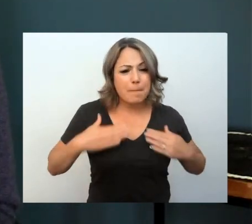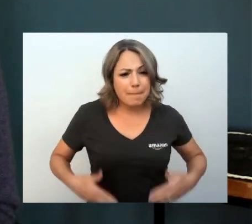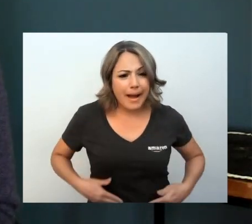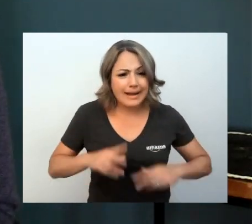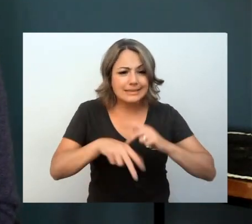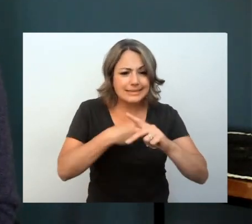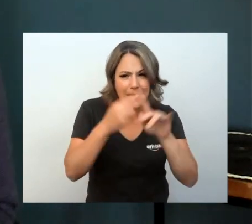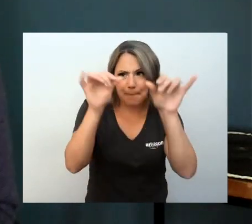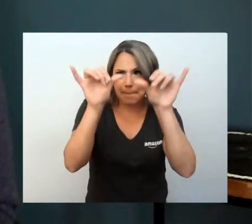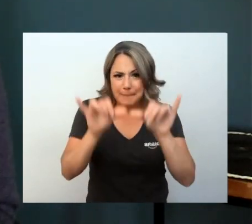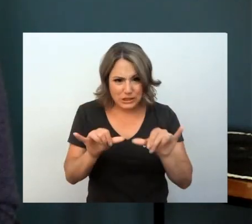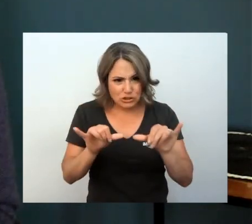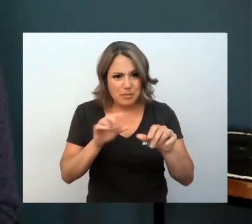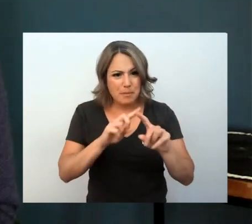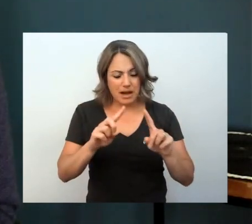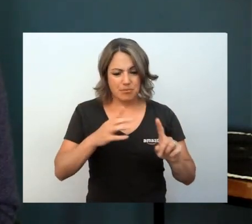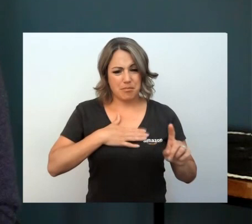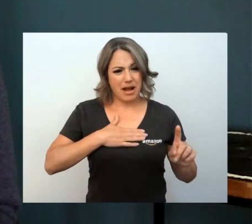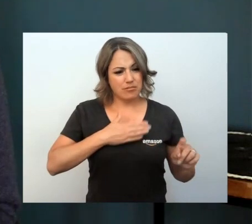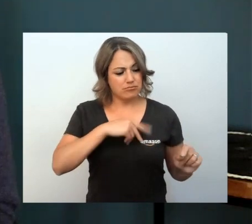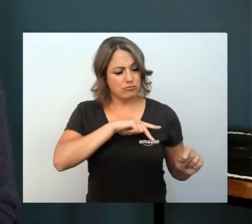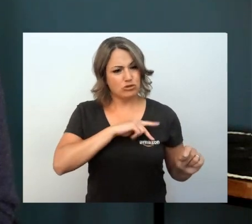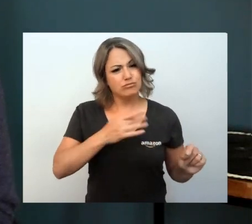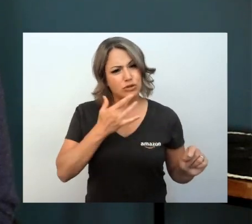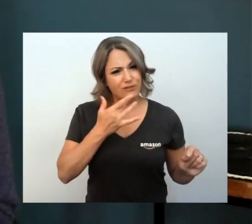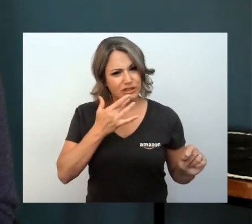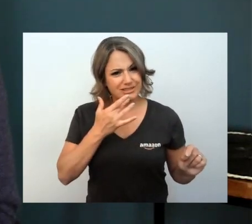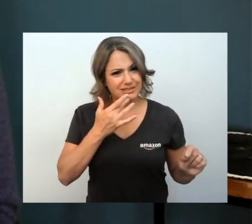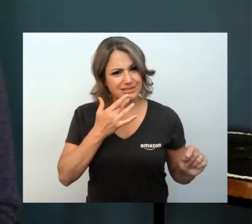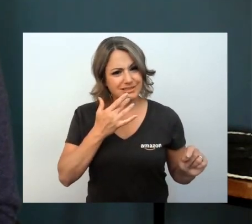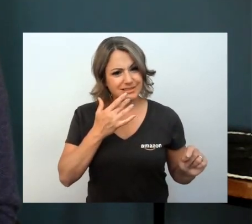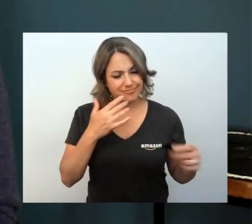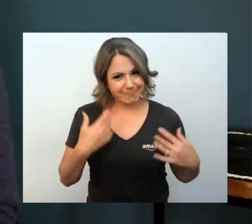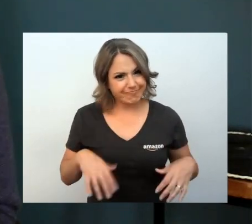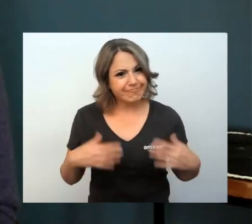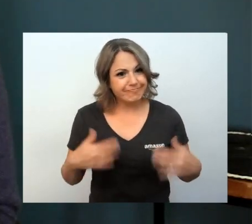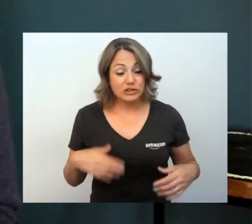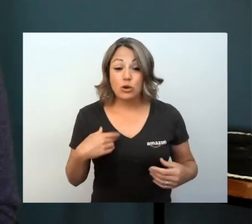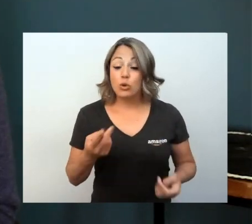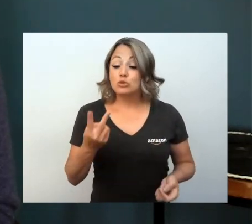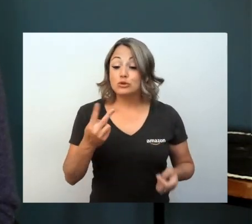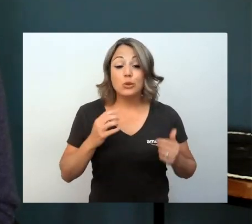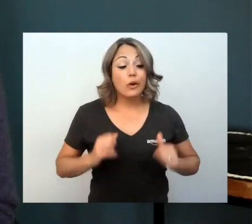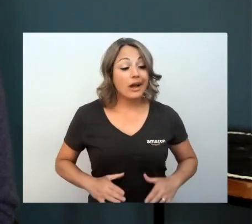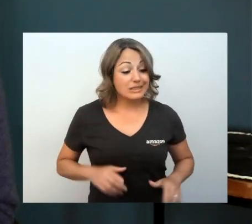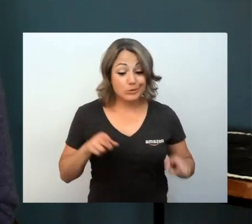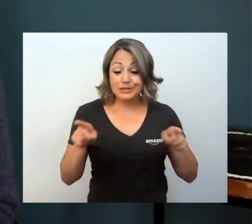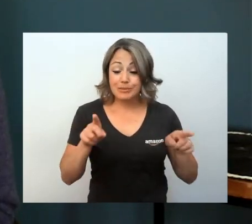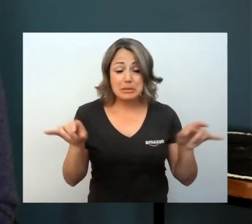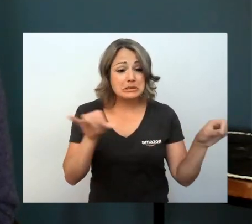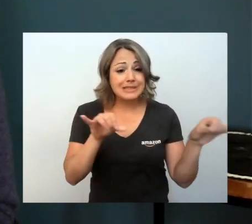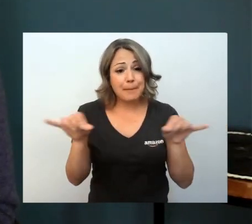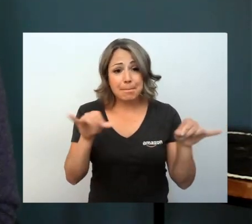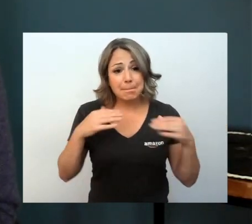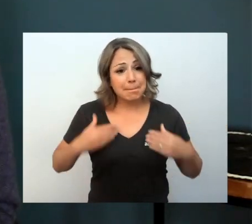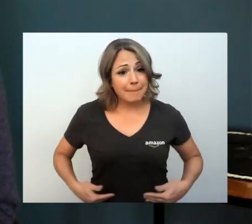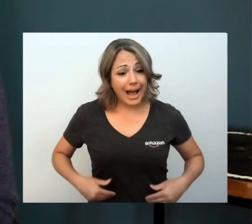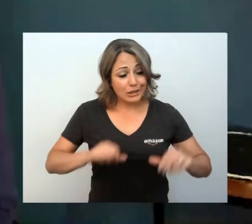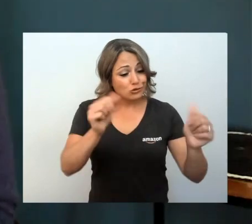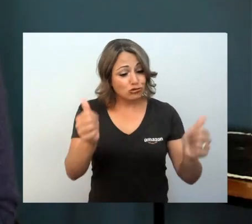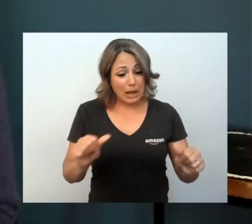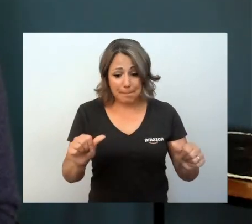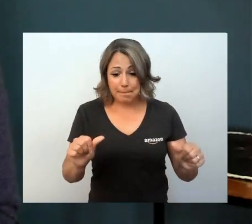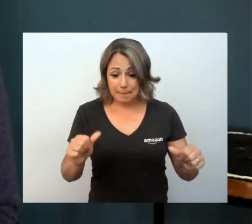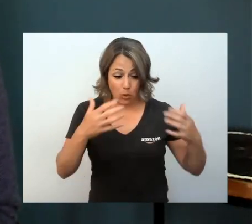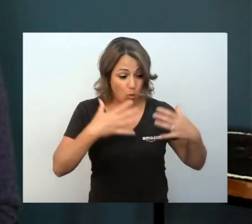and measurements, it's also about personal preference. And so we've learned two customers that may have a very similar body shape and size could wear